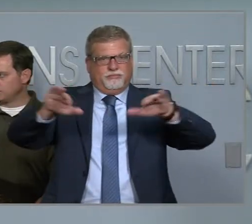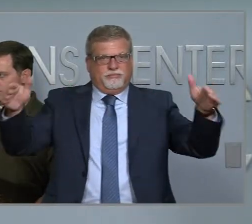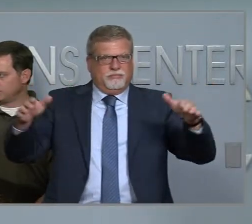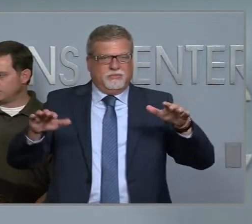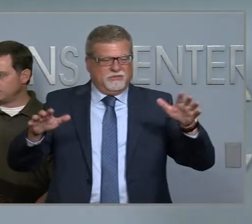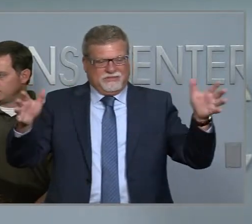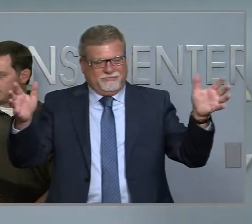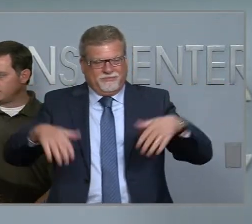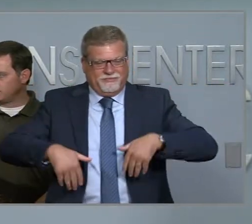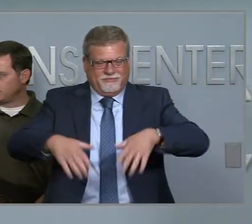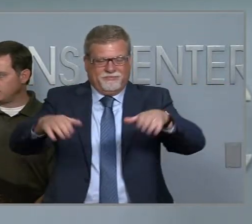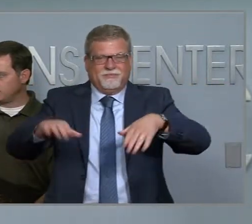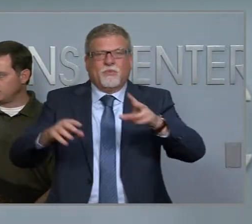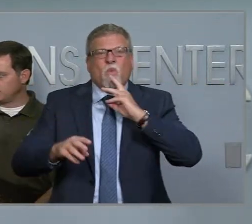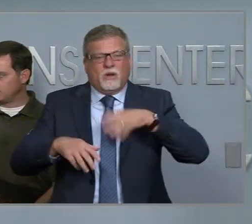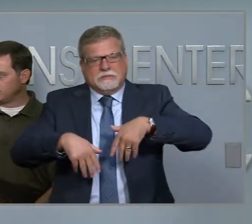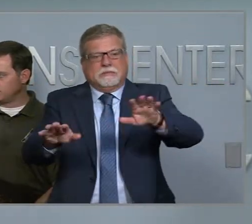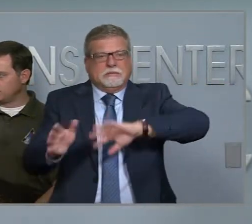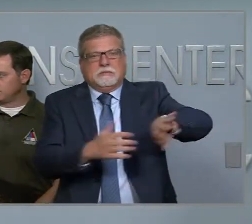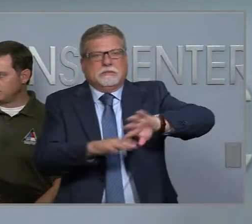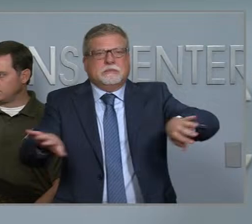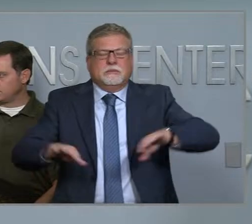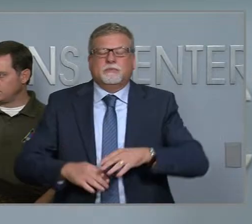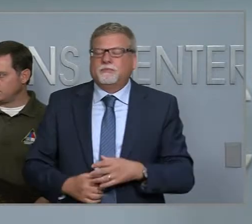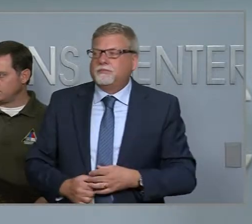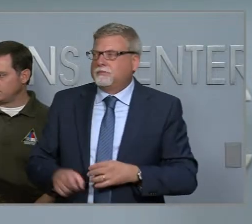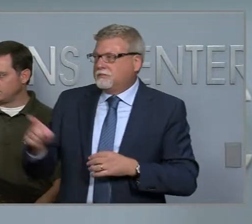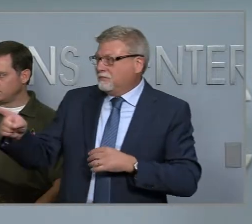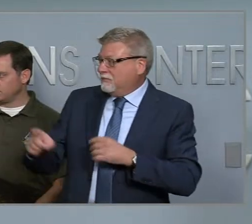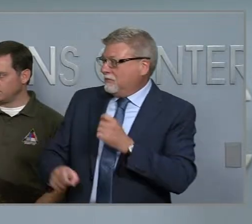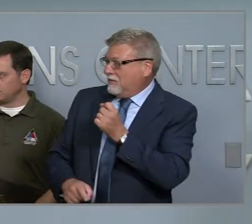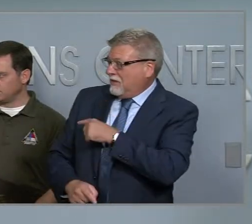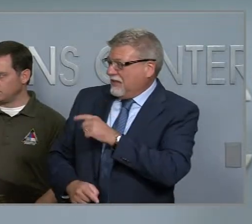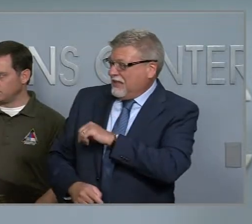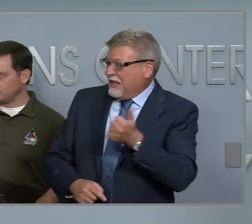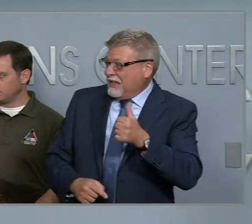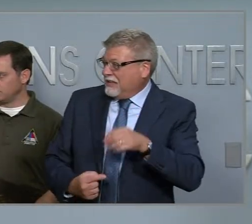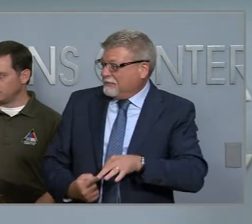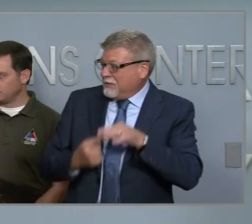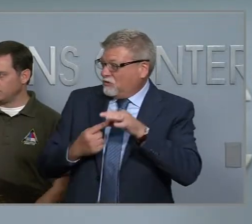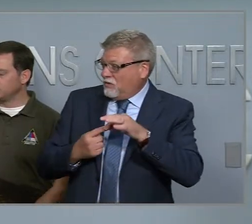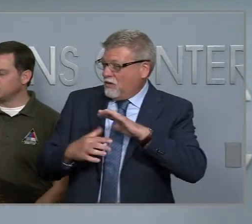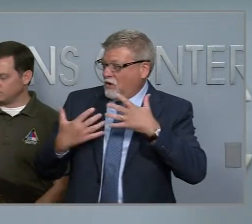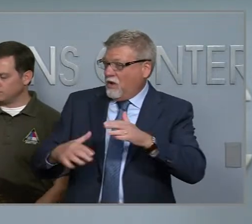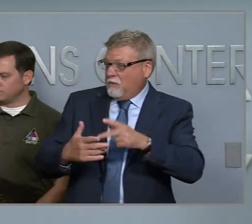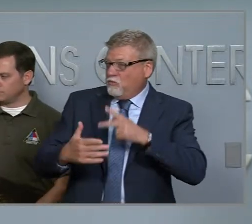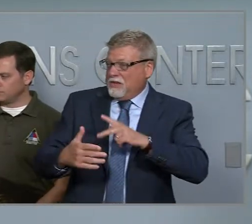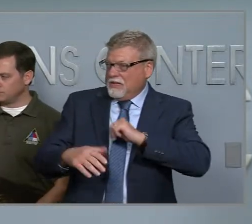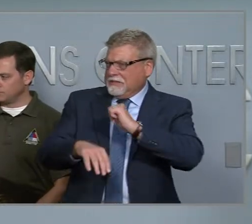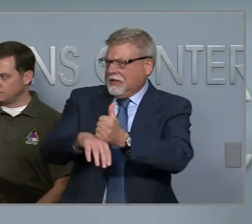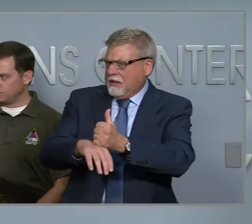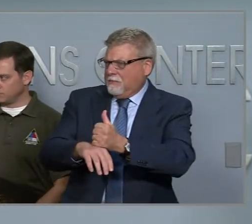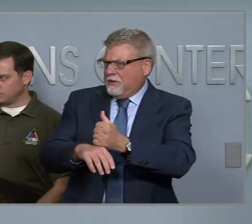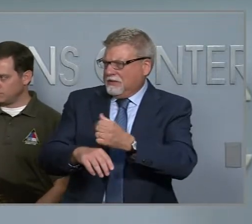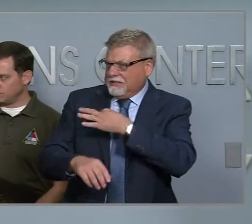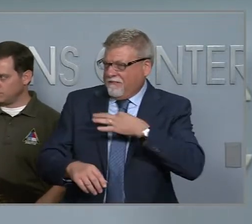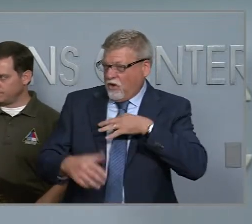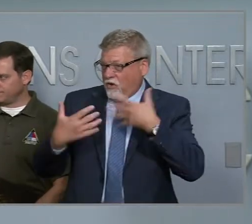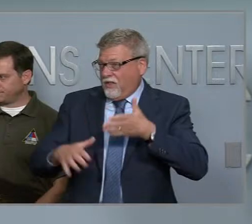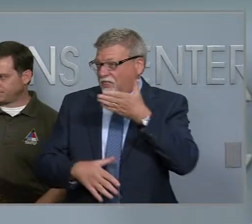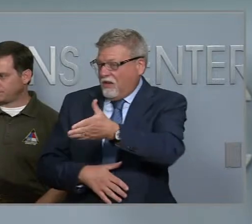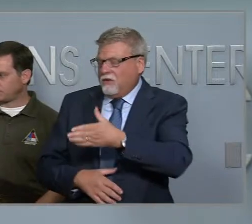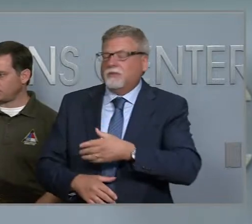road. So anything pre-positioned already? Like anything in place pre-positioned already? Well, we have